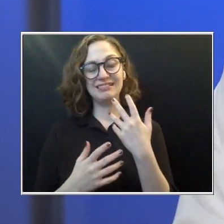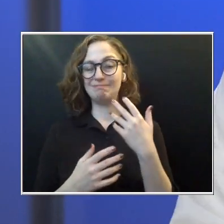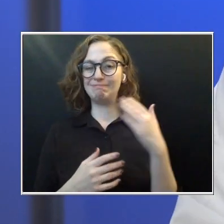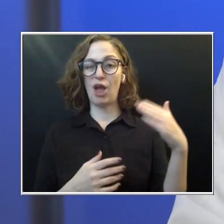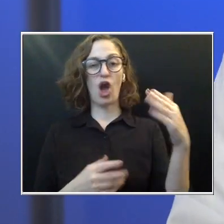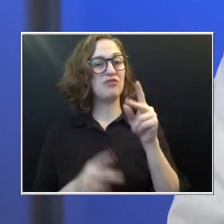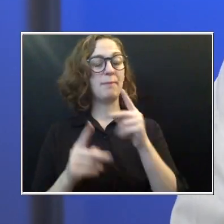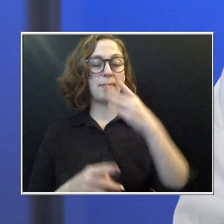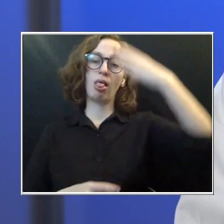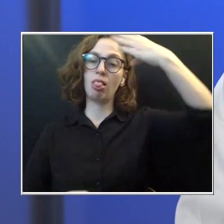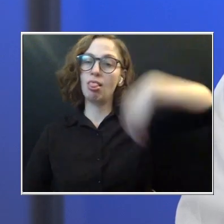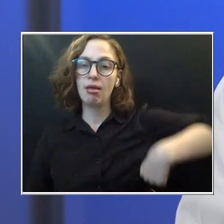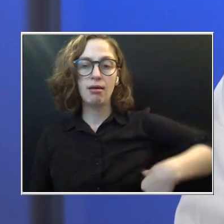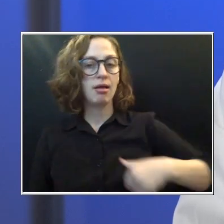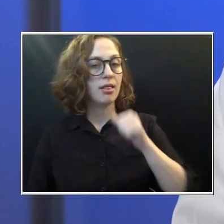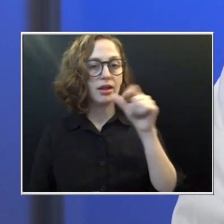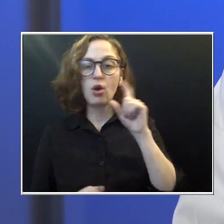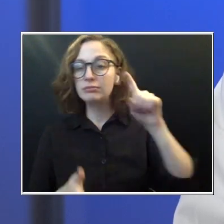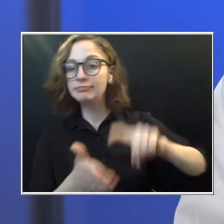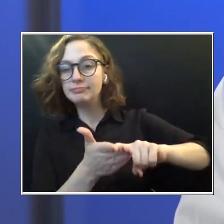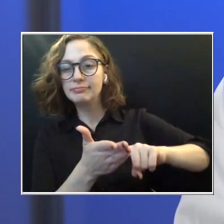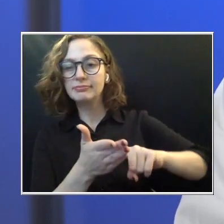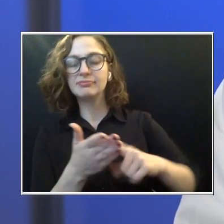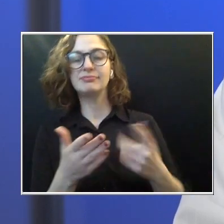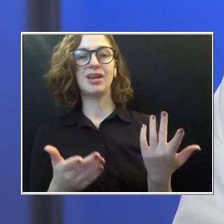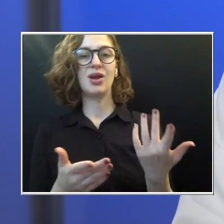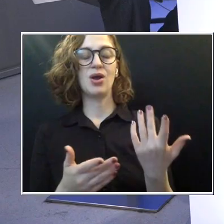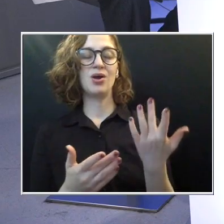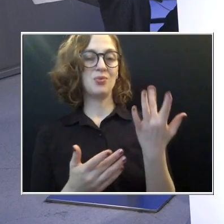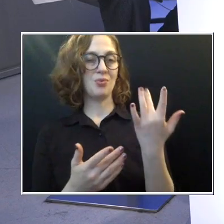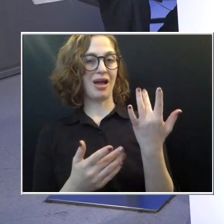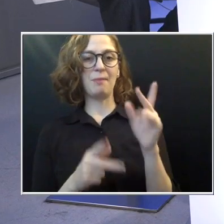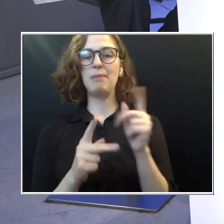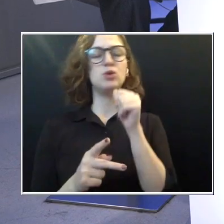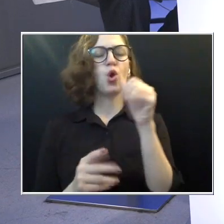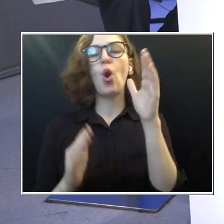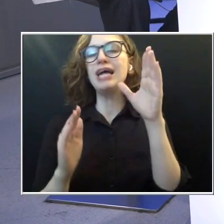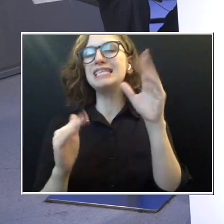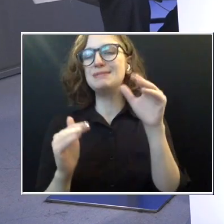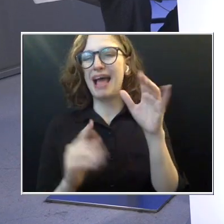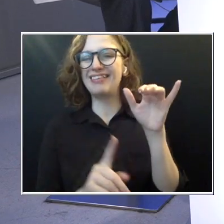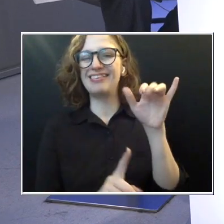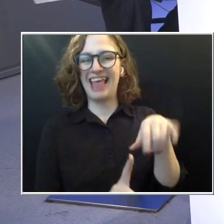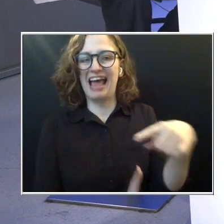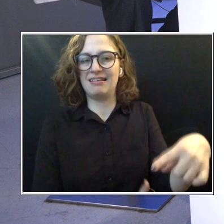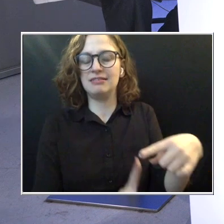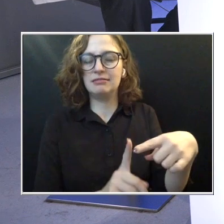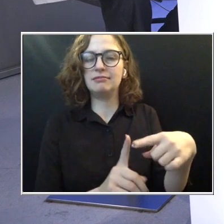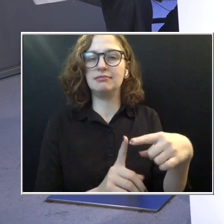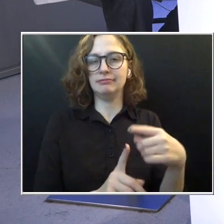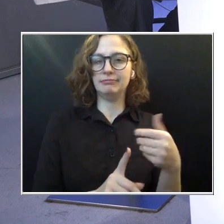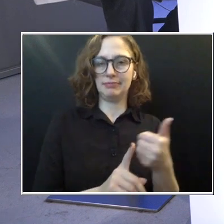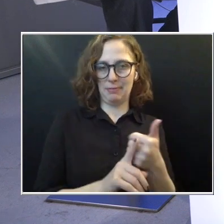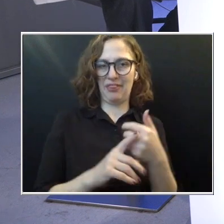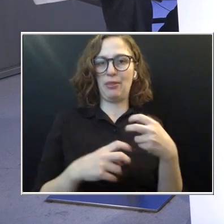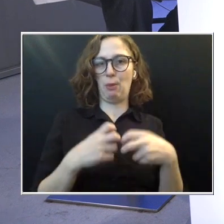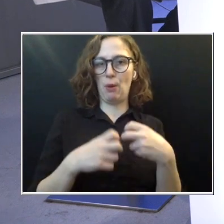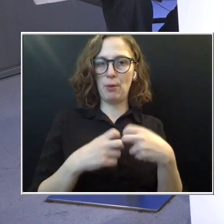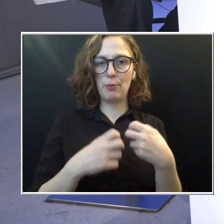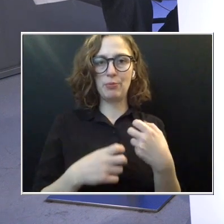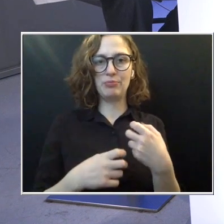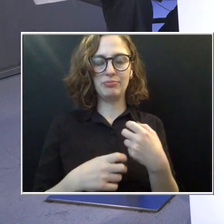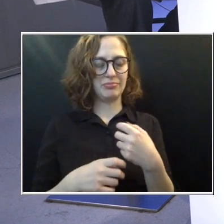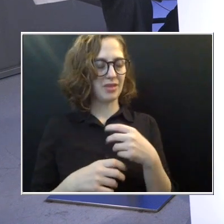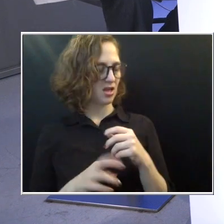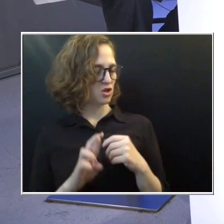people's list of what might be going on. And to say, I think if I remember my physiology correctly, the right side of the heart has about 1/3